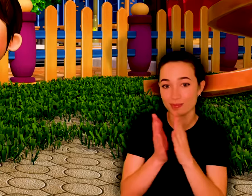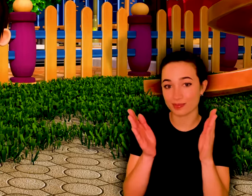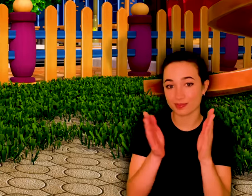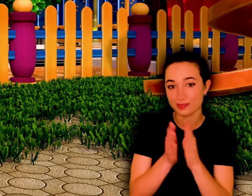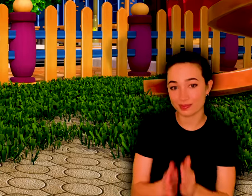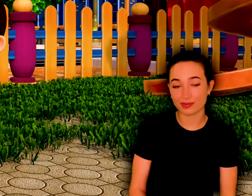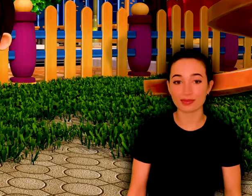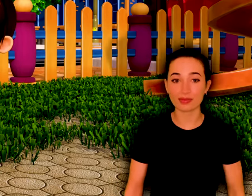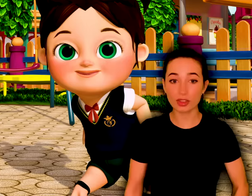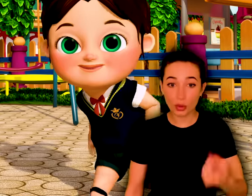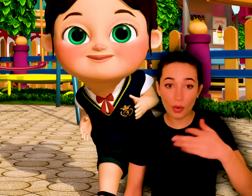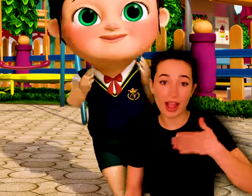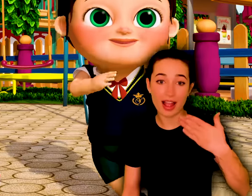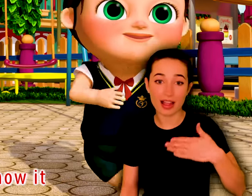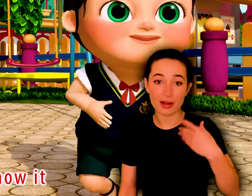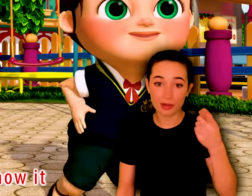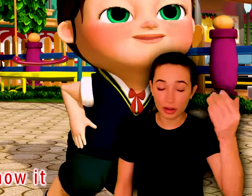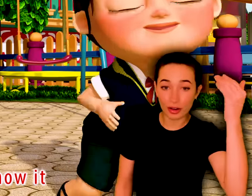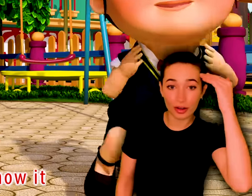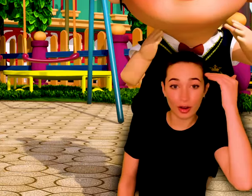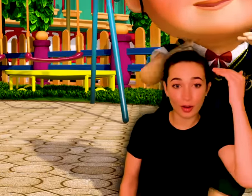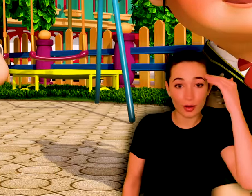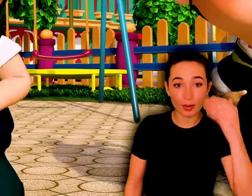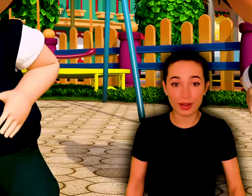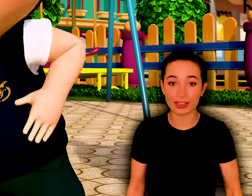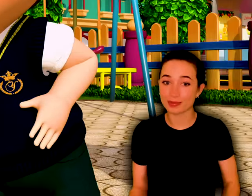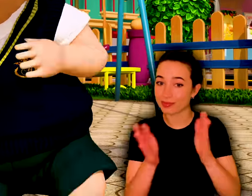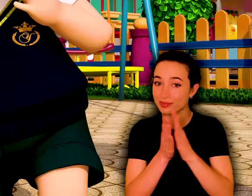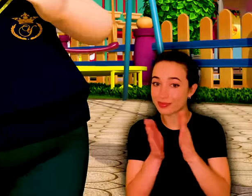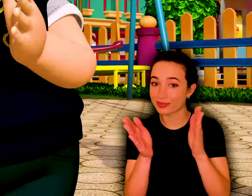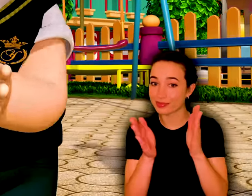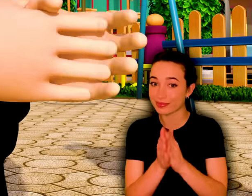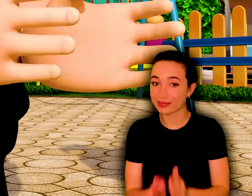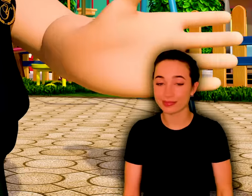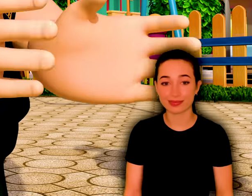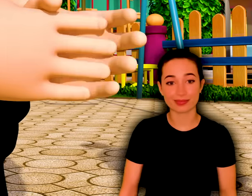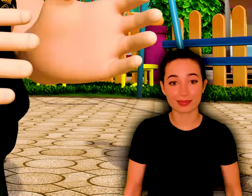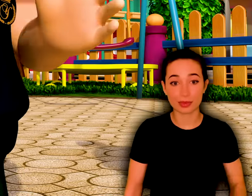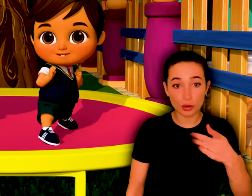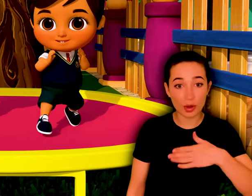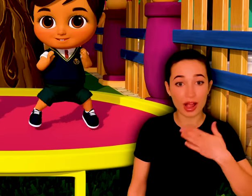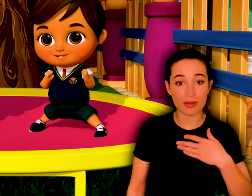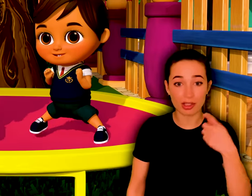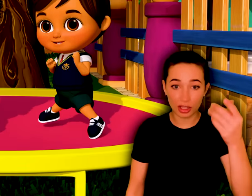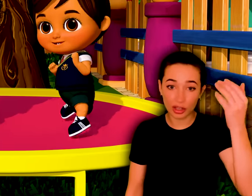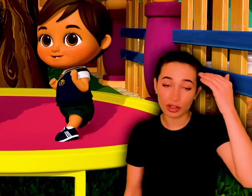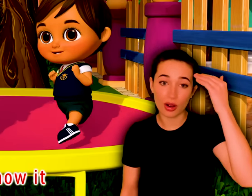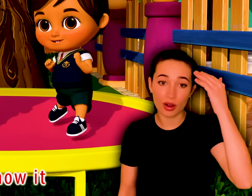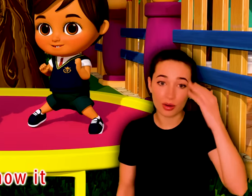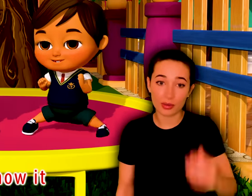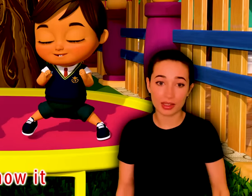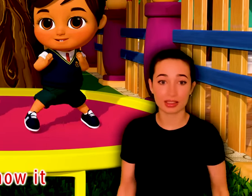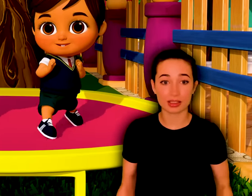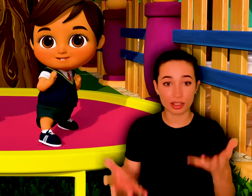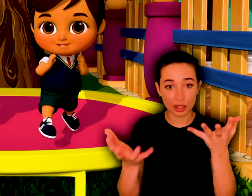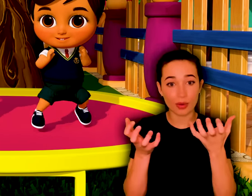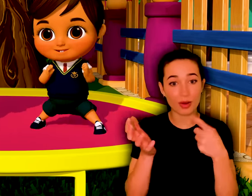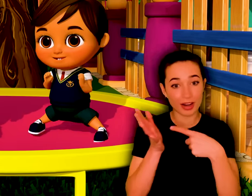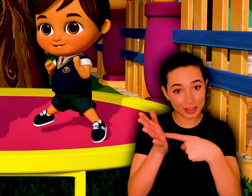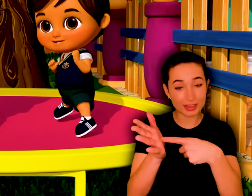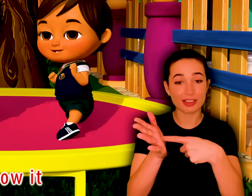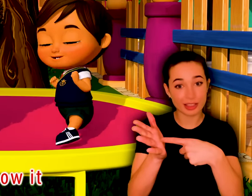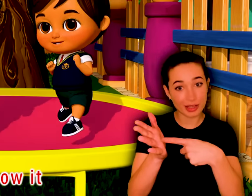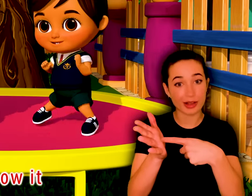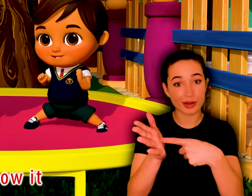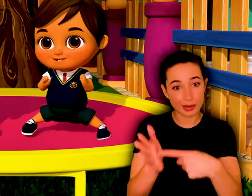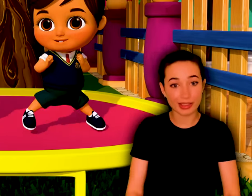your hands. If you're happy and you know it, clap your hands. If you're happy and you know it, and